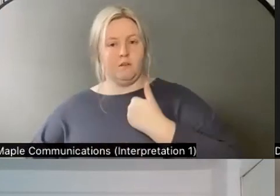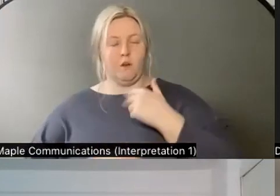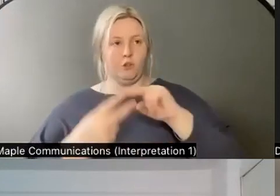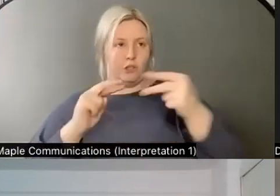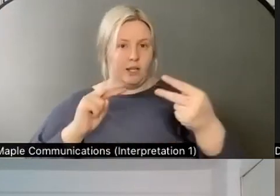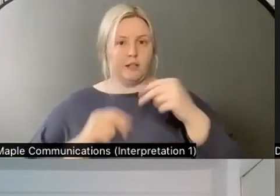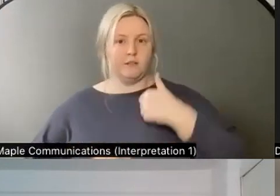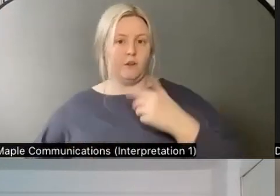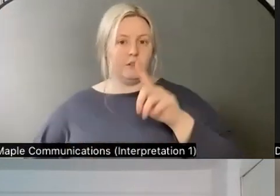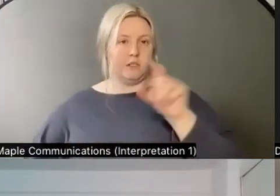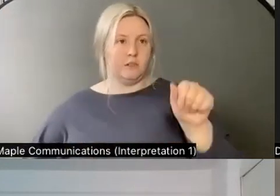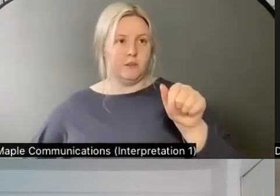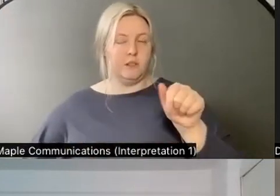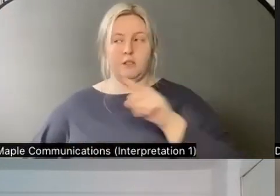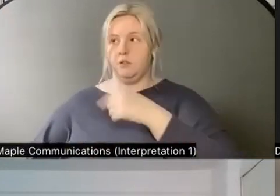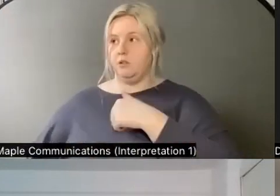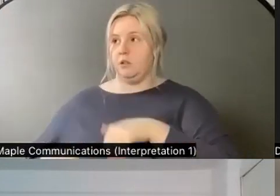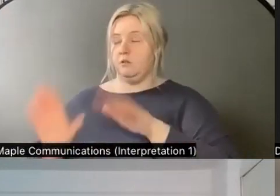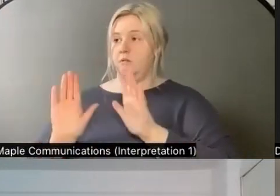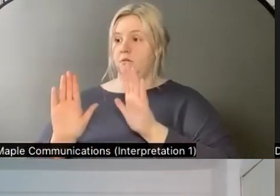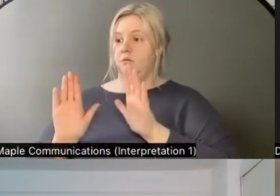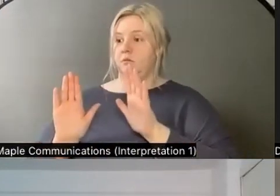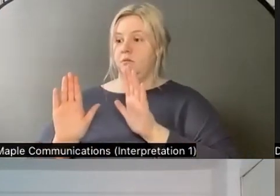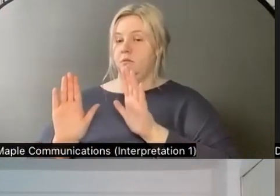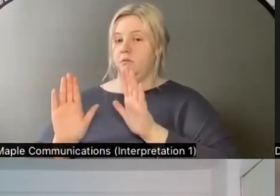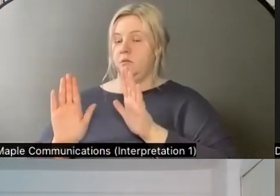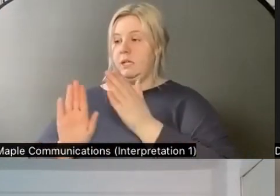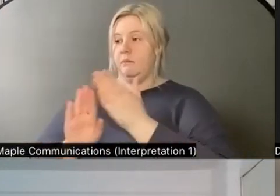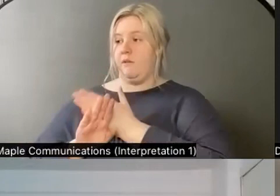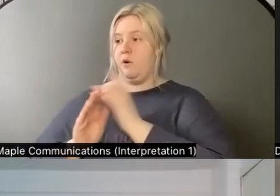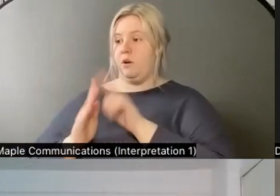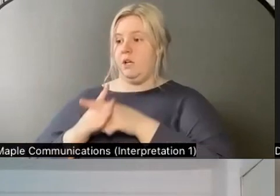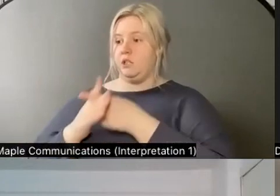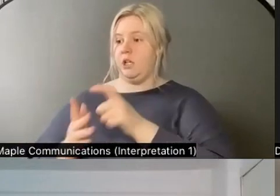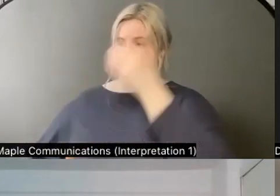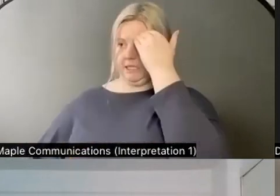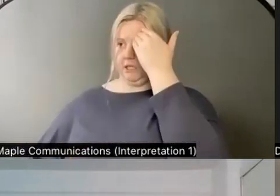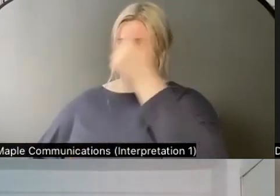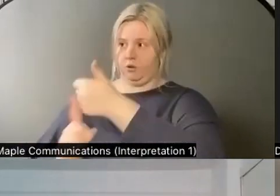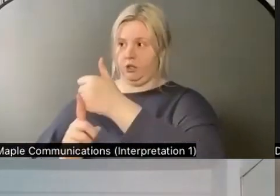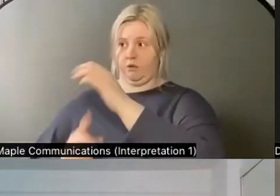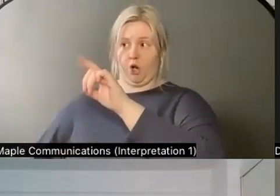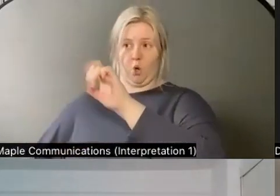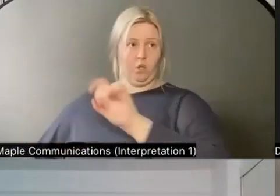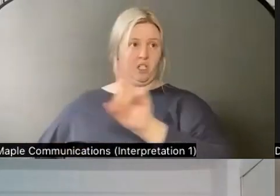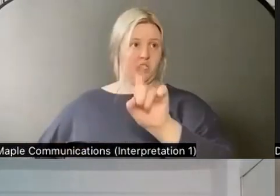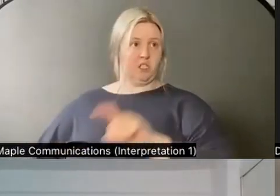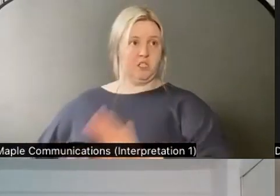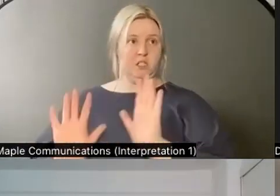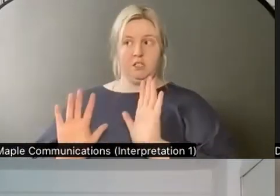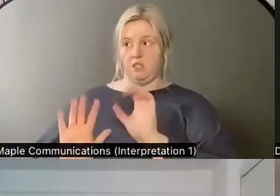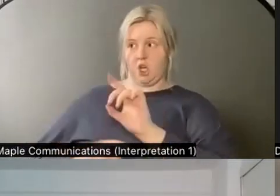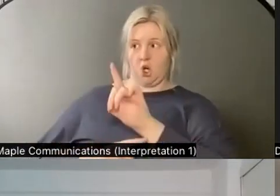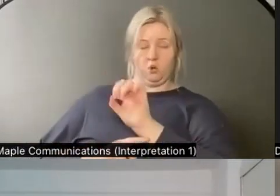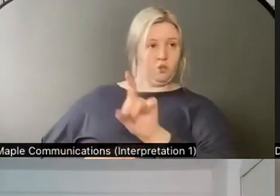She put her hands up and said, before I do anything, I need to know, is she a code? And this is